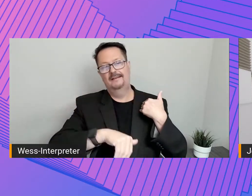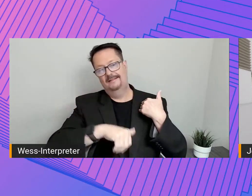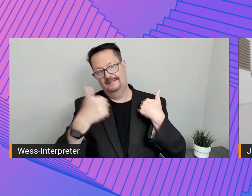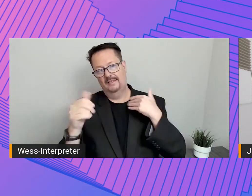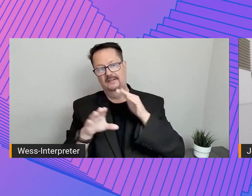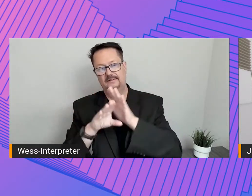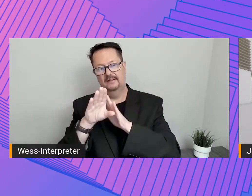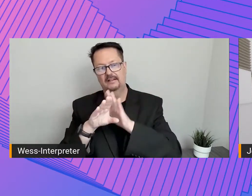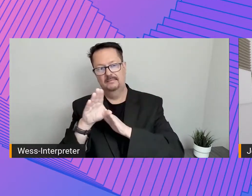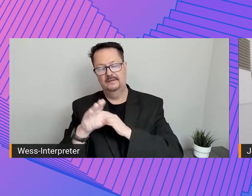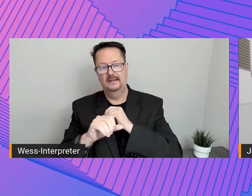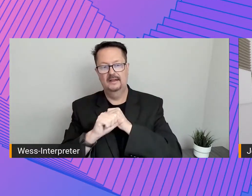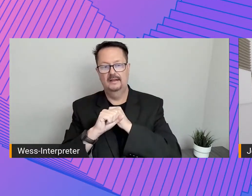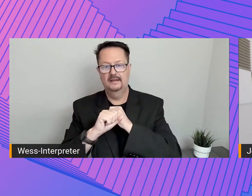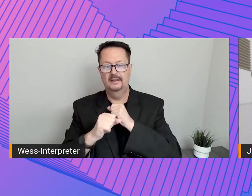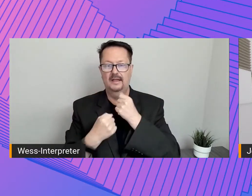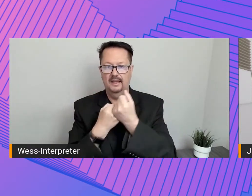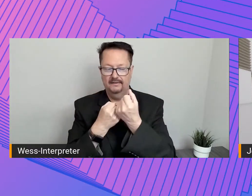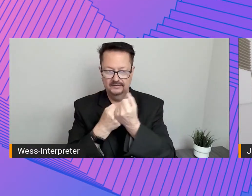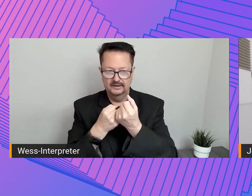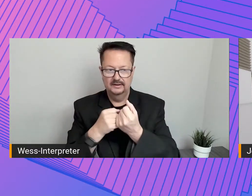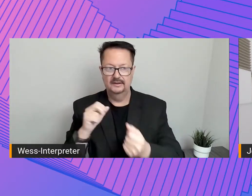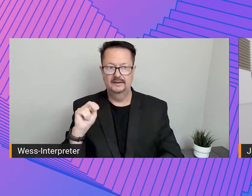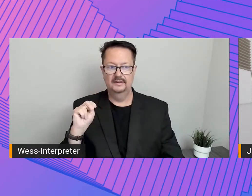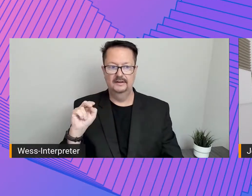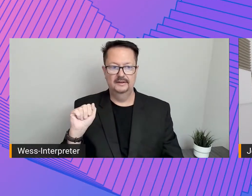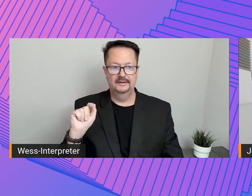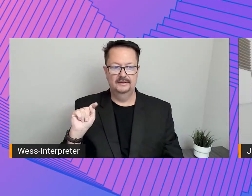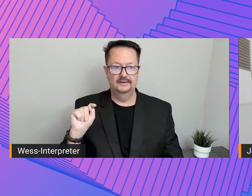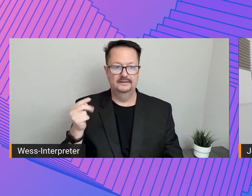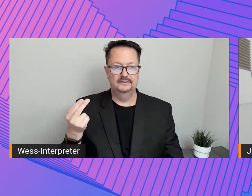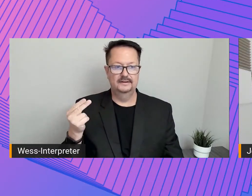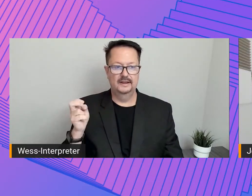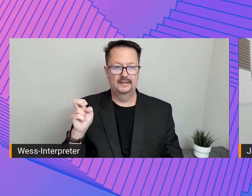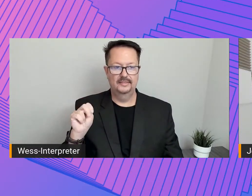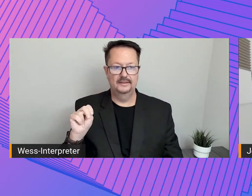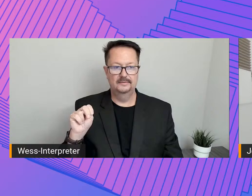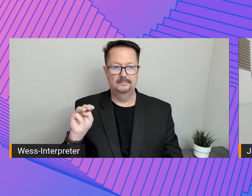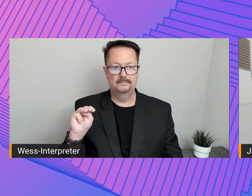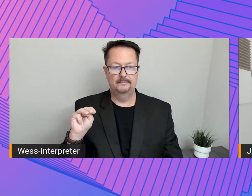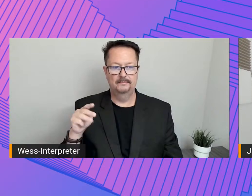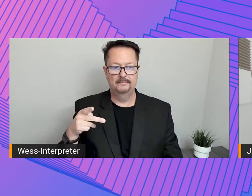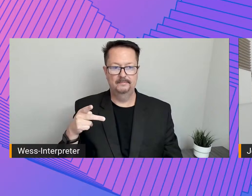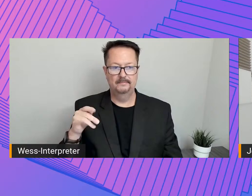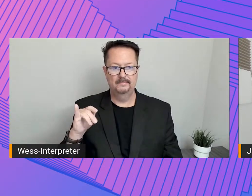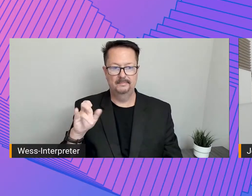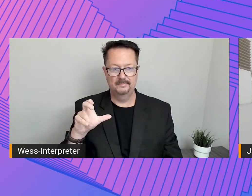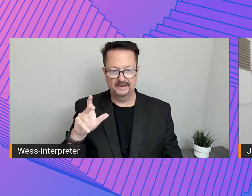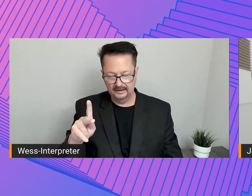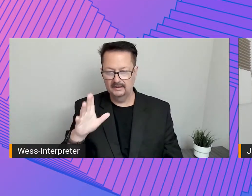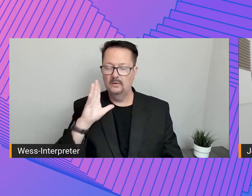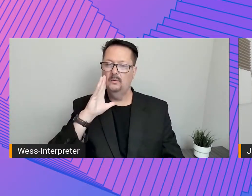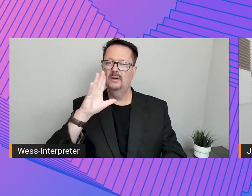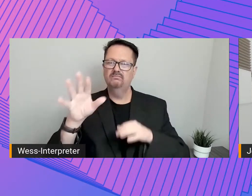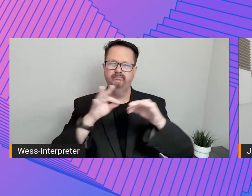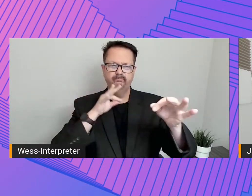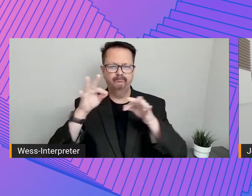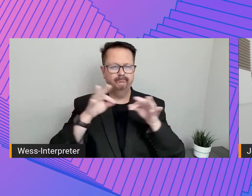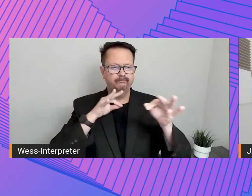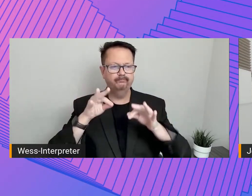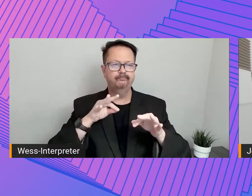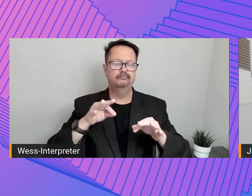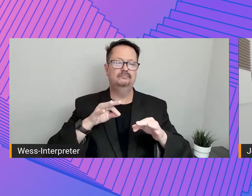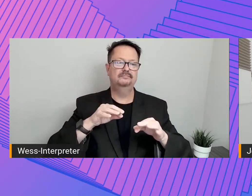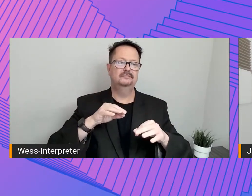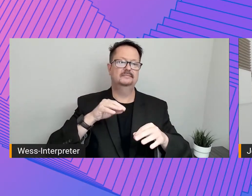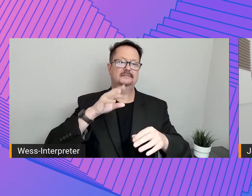advocates, Nathan Peck, and he's really going to dig into the things that developers care about when it comes to building with containers and cloud technologies.